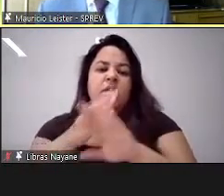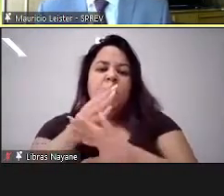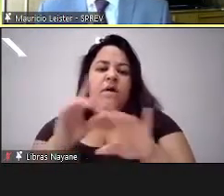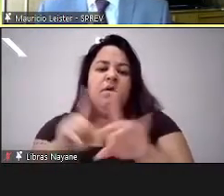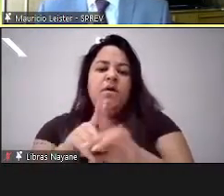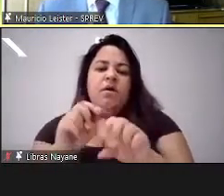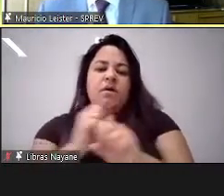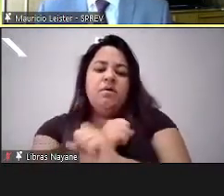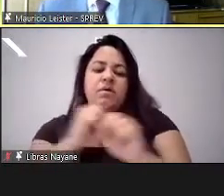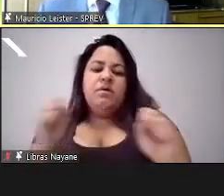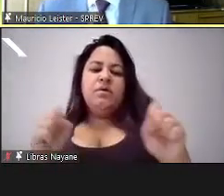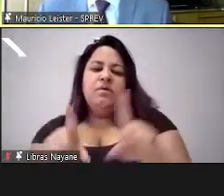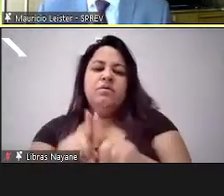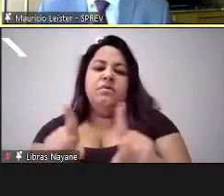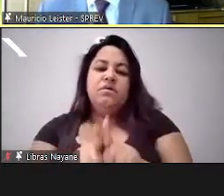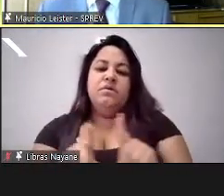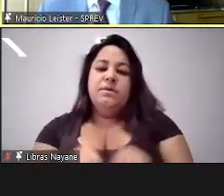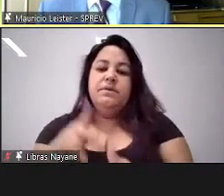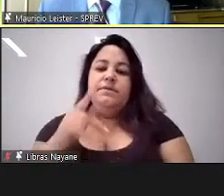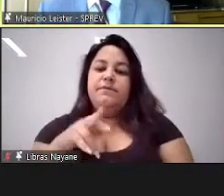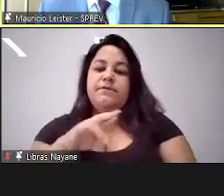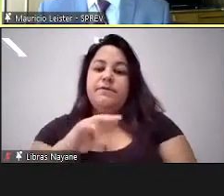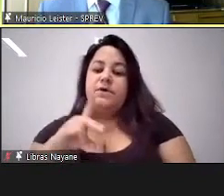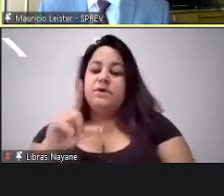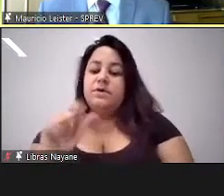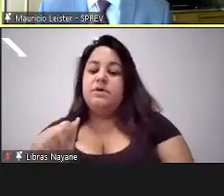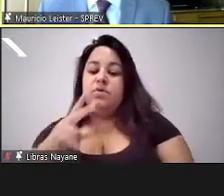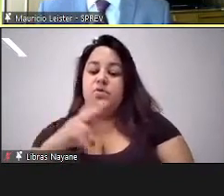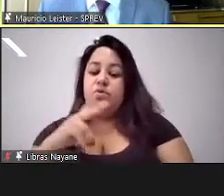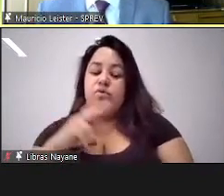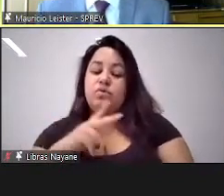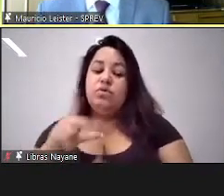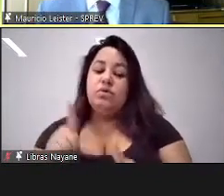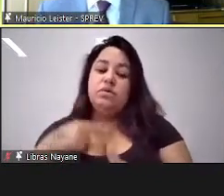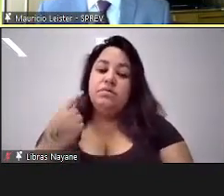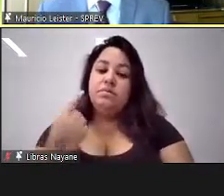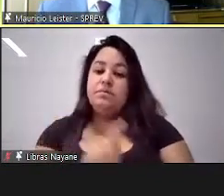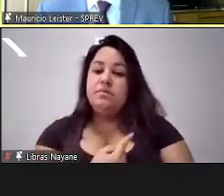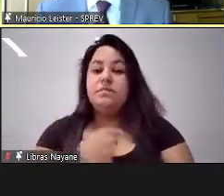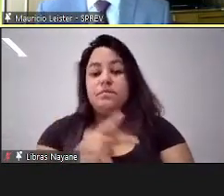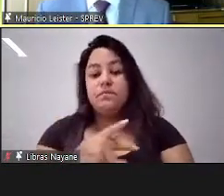they have already an access in a different way.